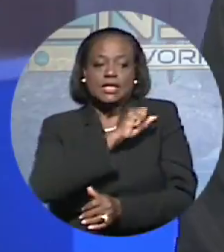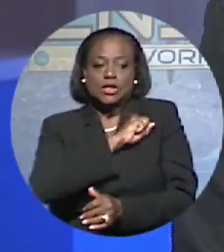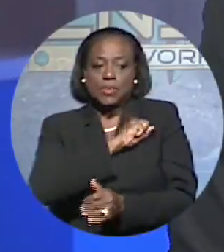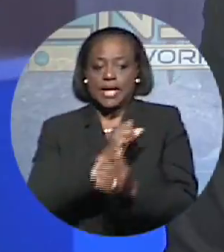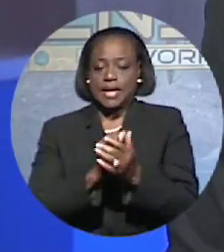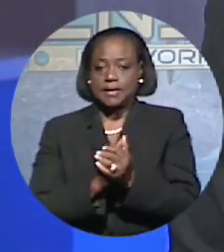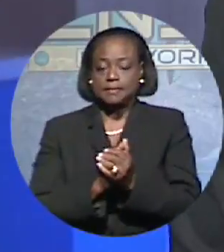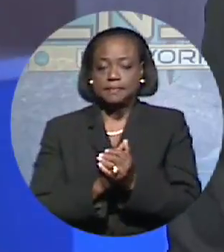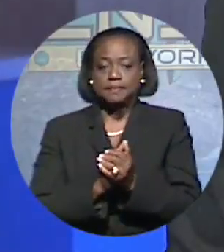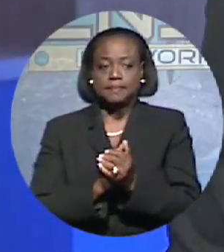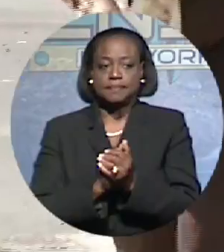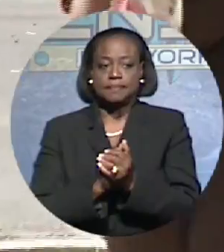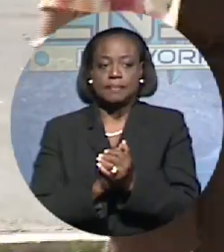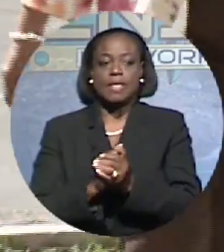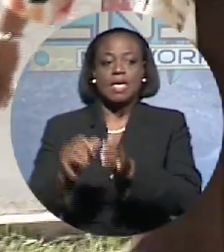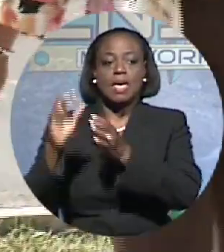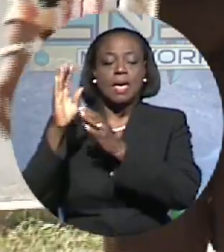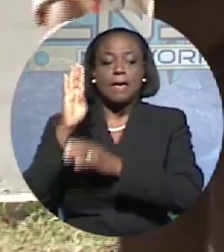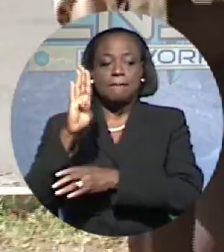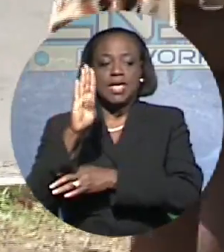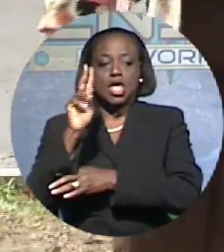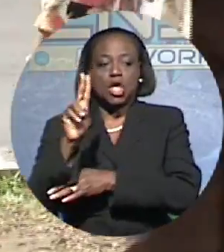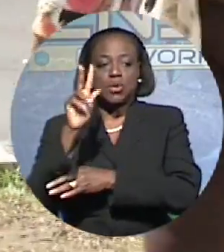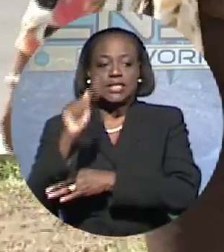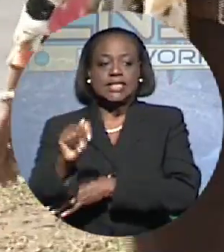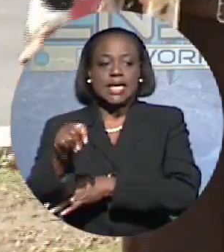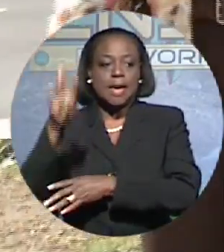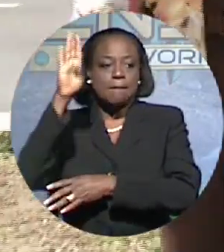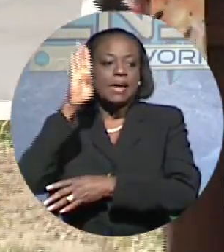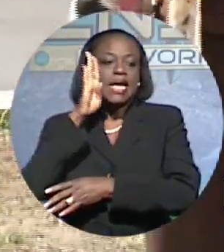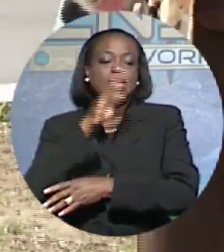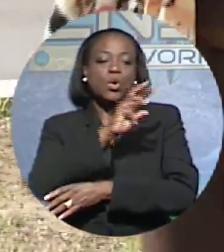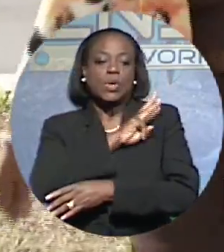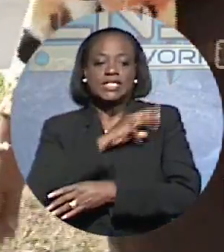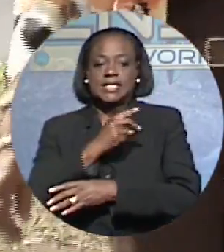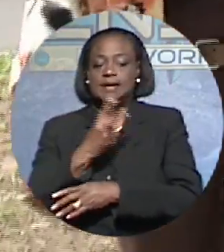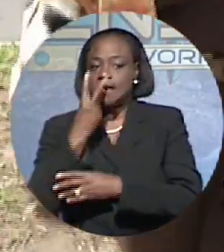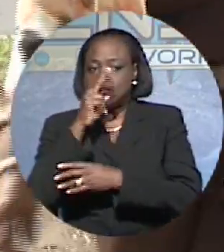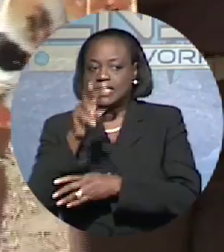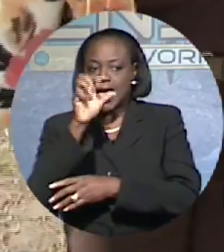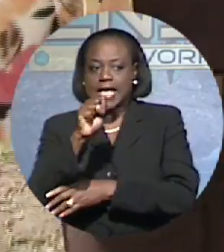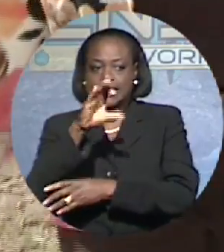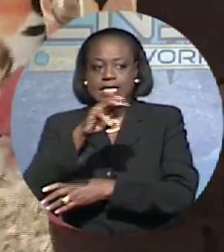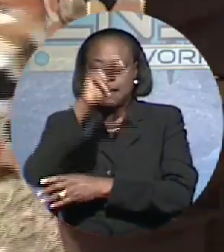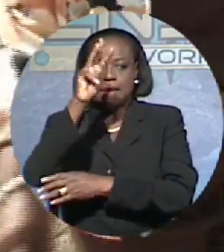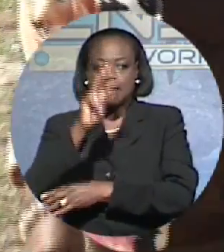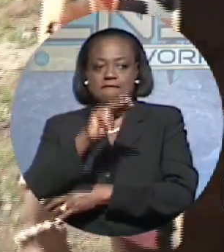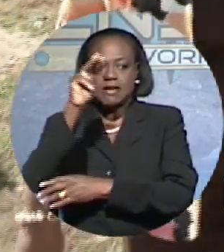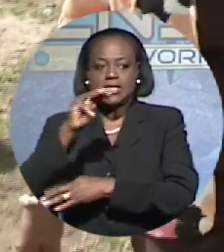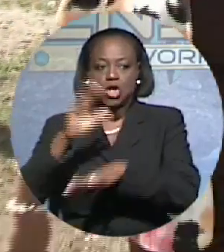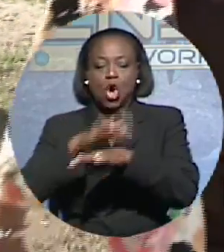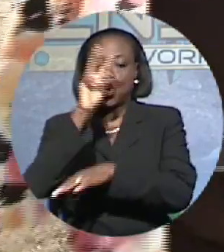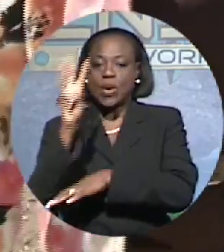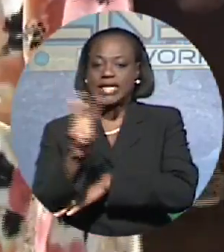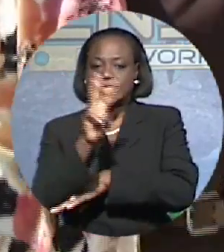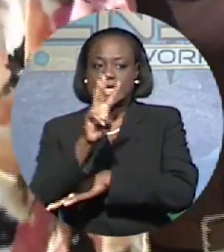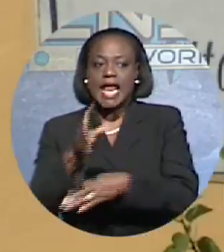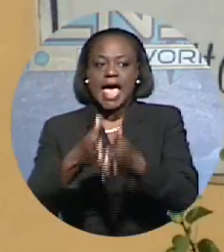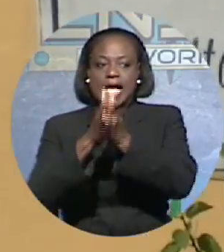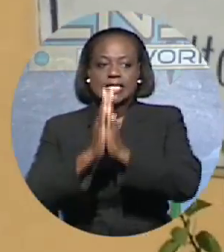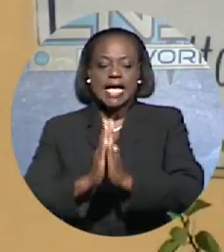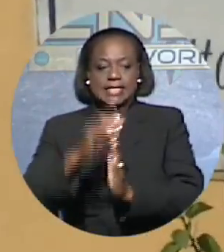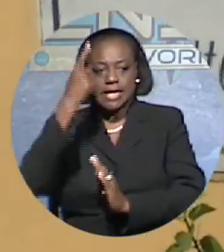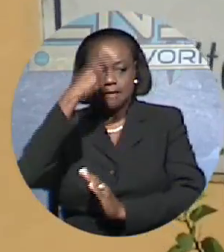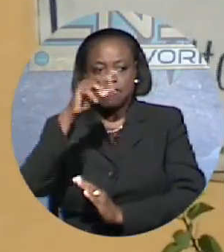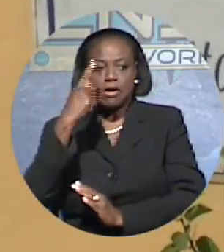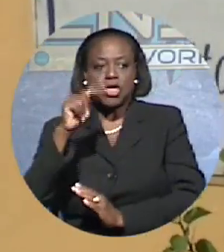latest developments. Bahamas Union of Teachers President Belinda Wilson visited S.C. McPherson Wednesday and is calling for the immediate removal